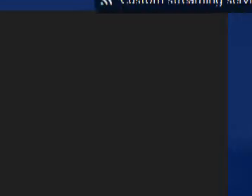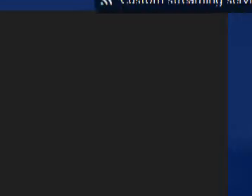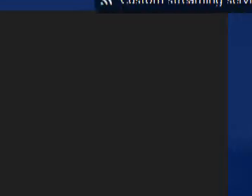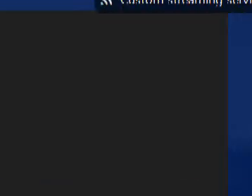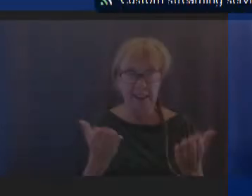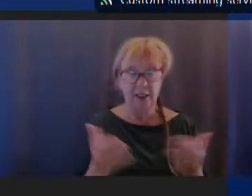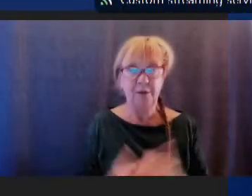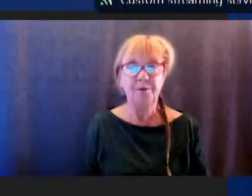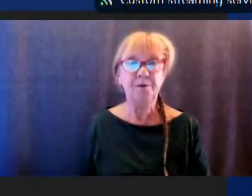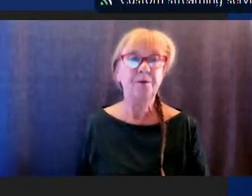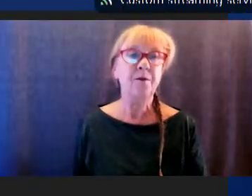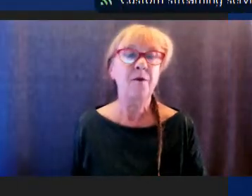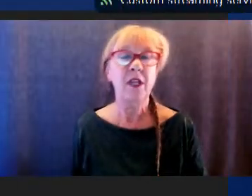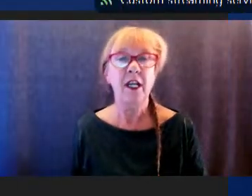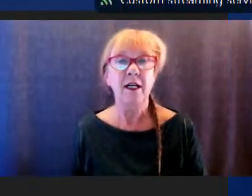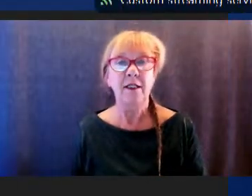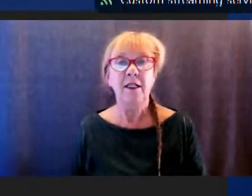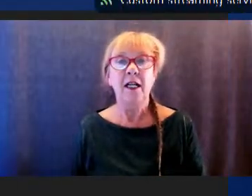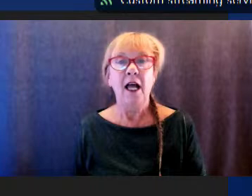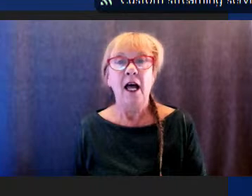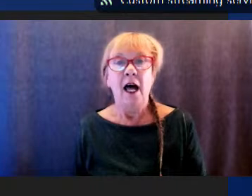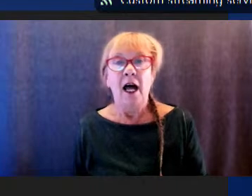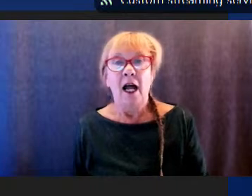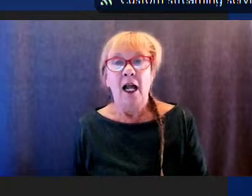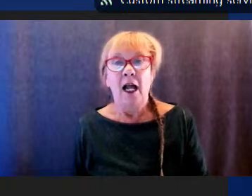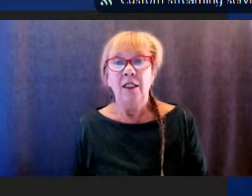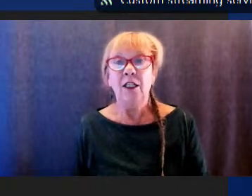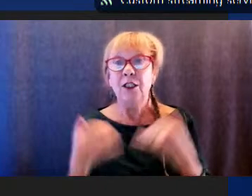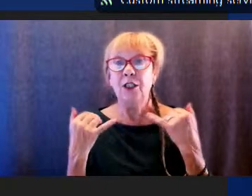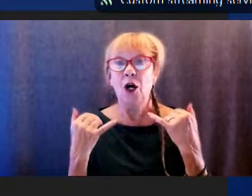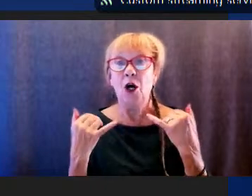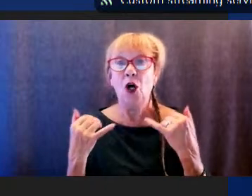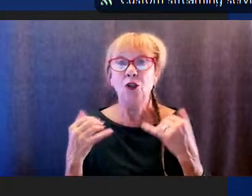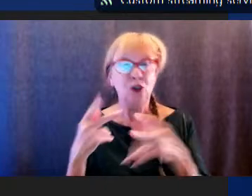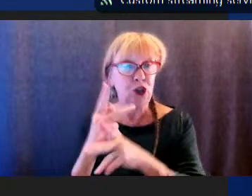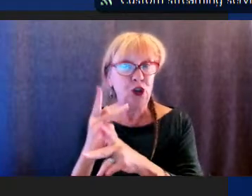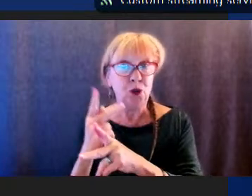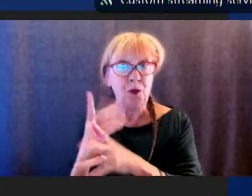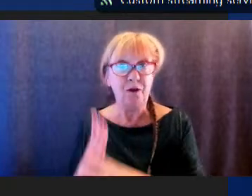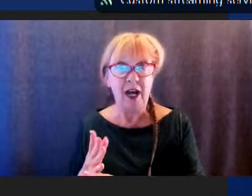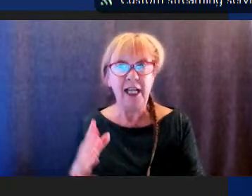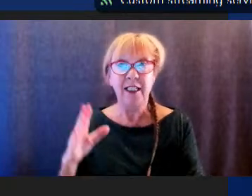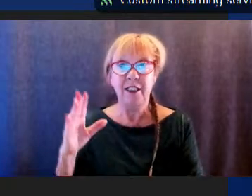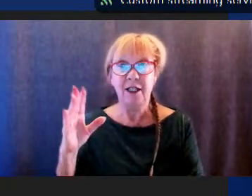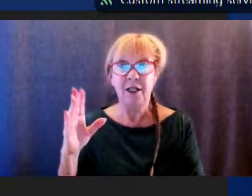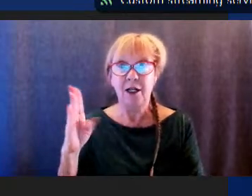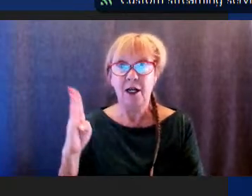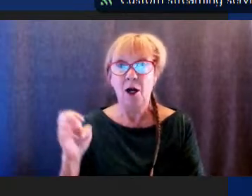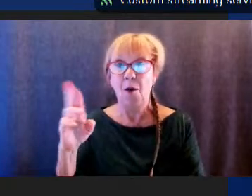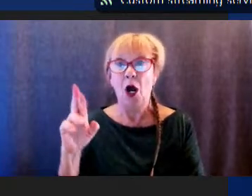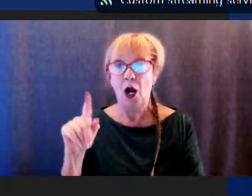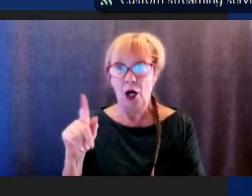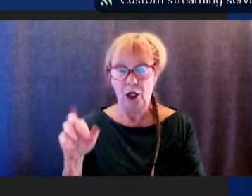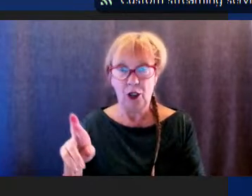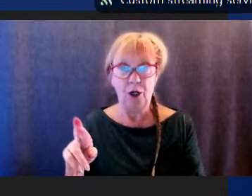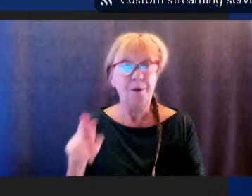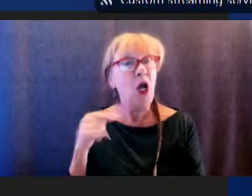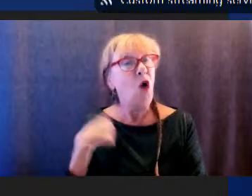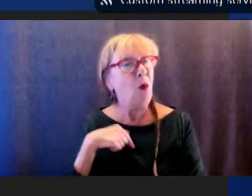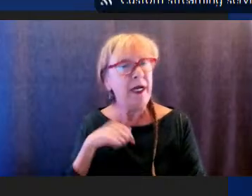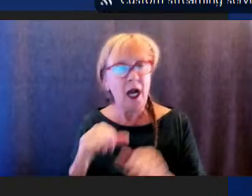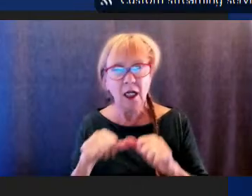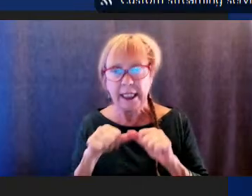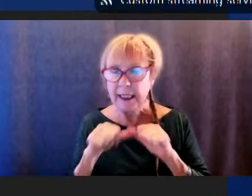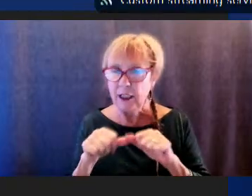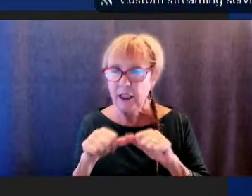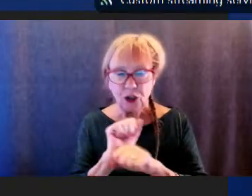afternoon. We're keeping up the momentum and going to provide you with resources and support to recover and rebuild, something that